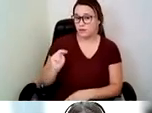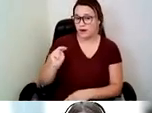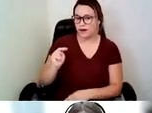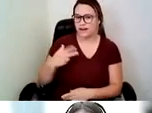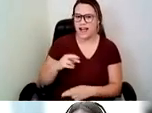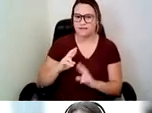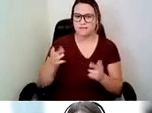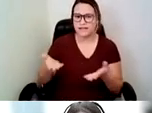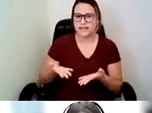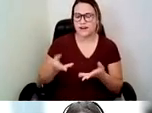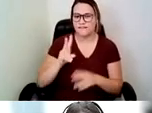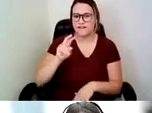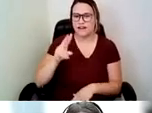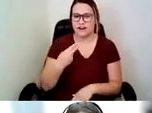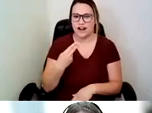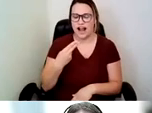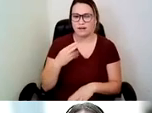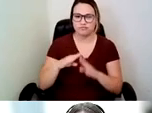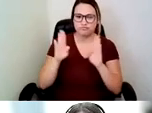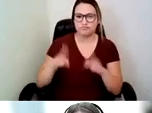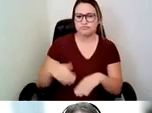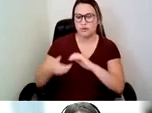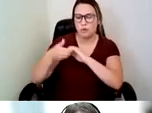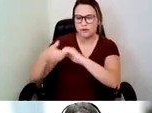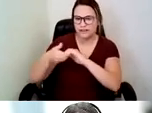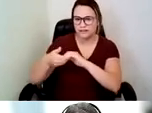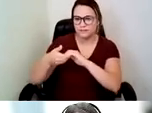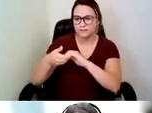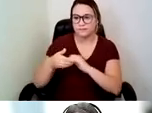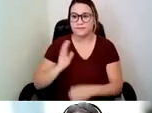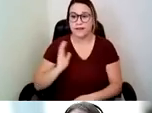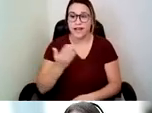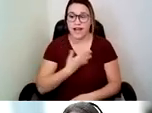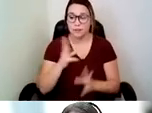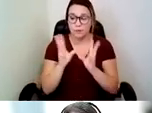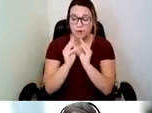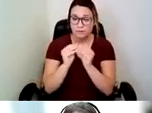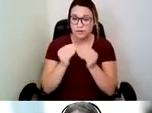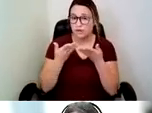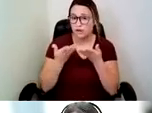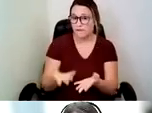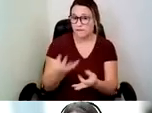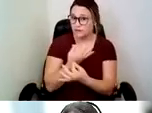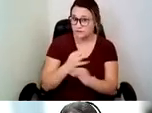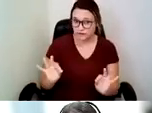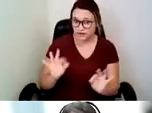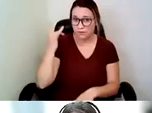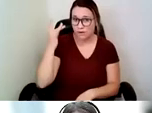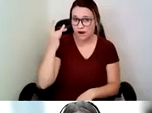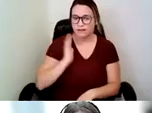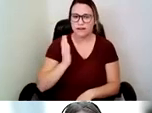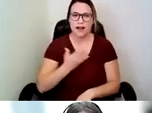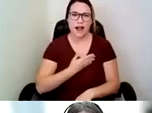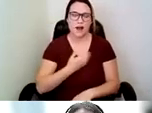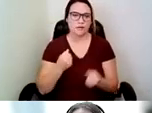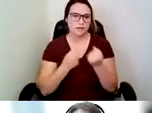Outreach Coordinator at Vera House. All webinars offered during this conference are free thanks to the generous support of our